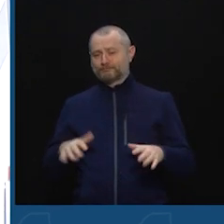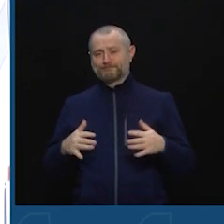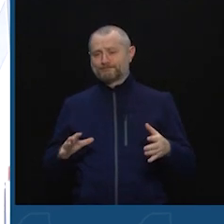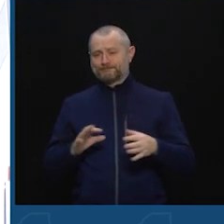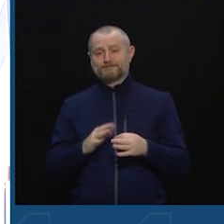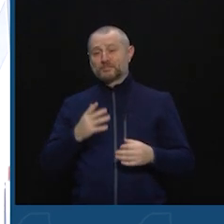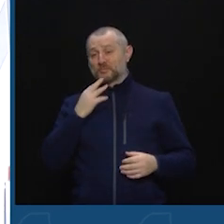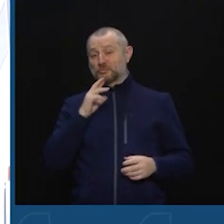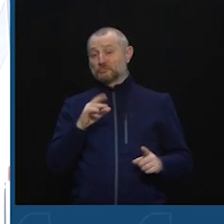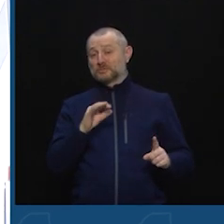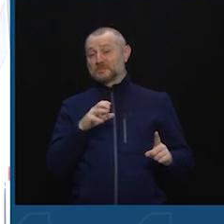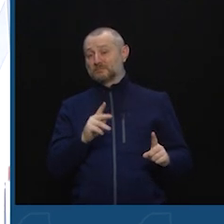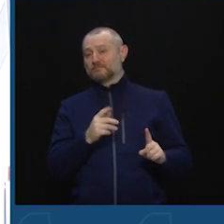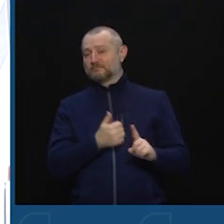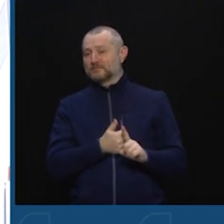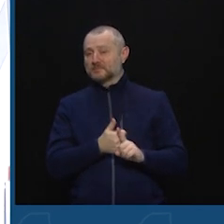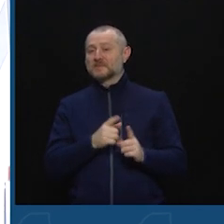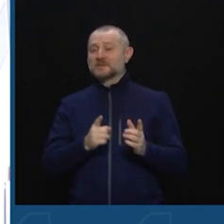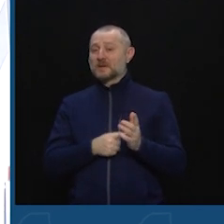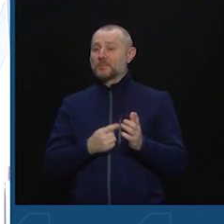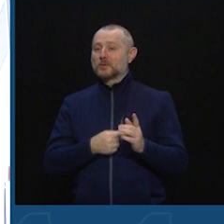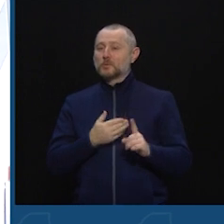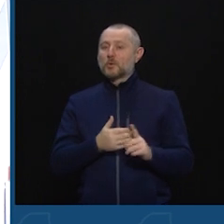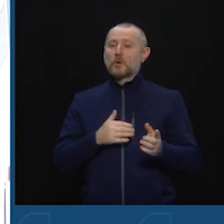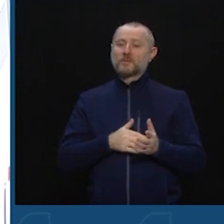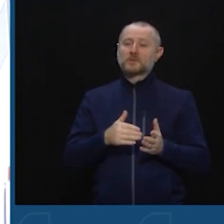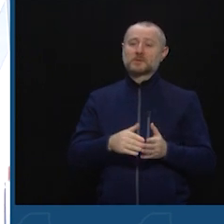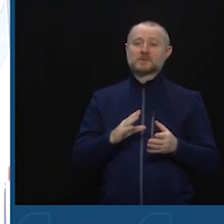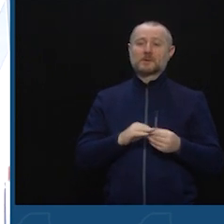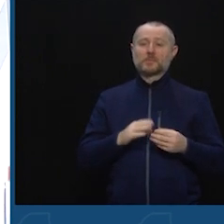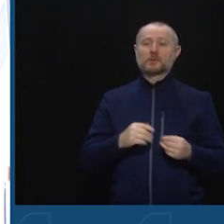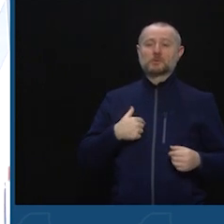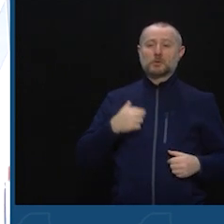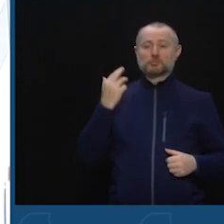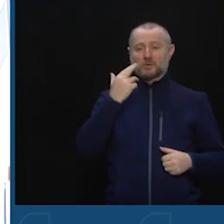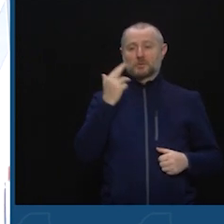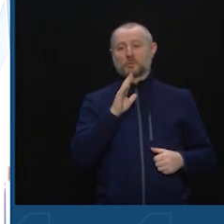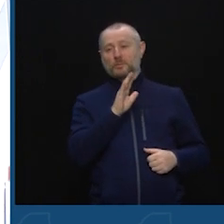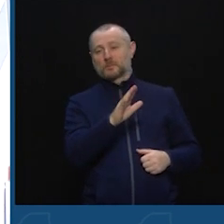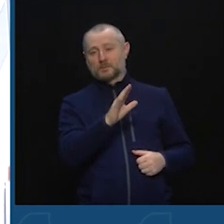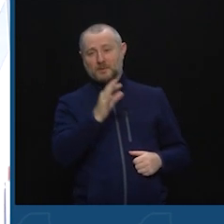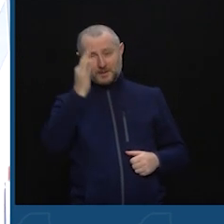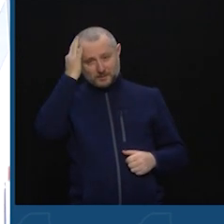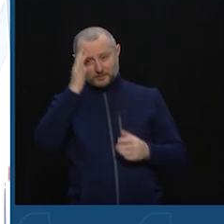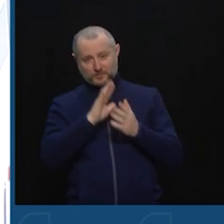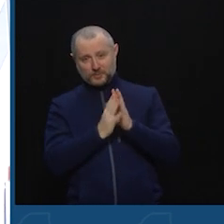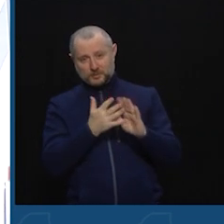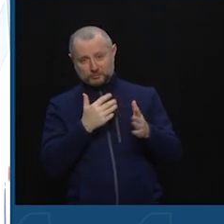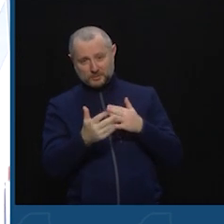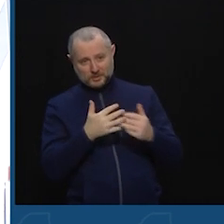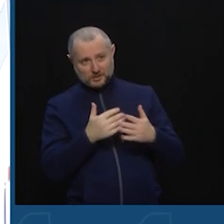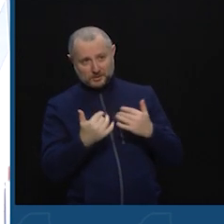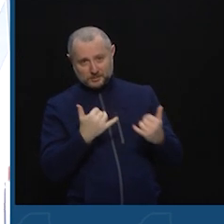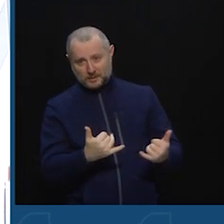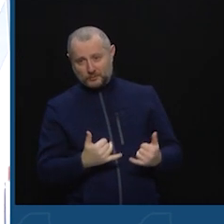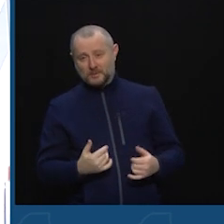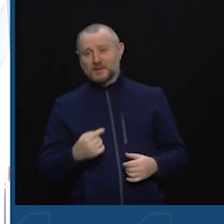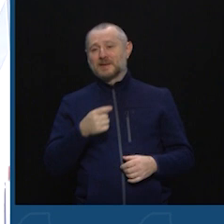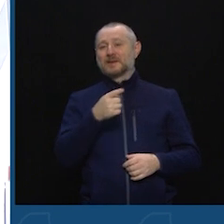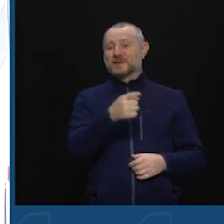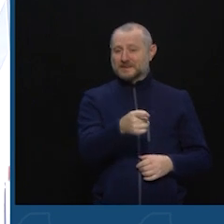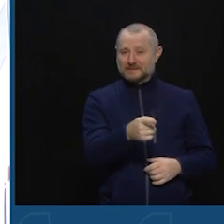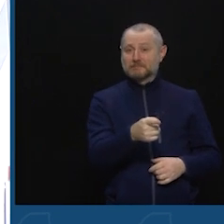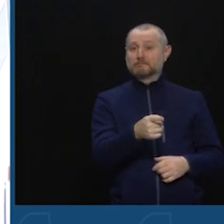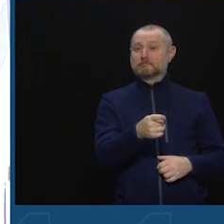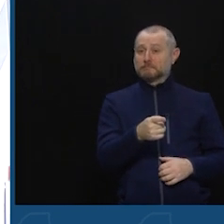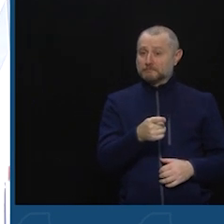Rick, sometimes you often say that I'm the reason your hair turned gray. Well, he's the reason I don't have any hair at